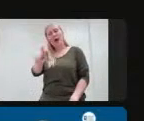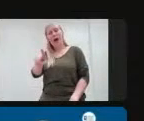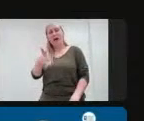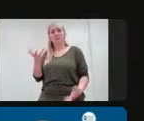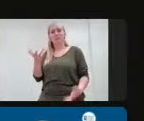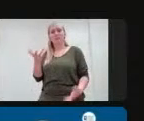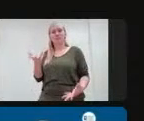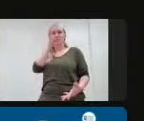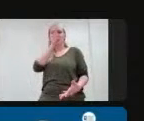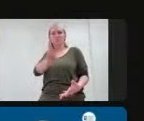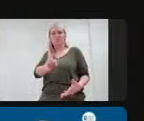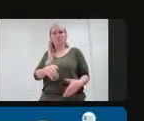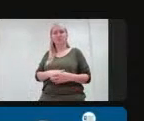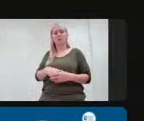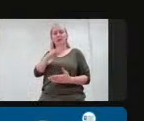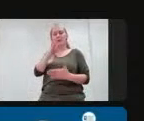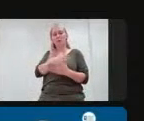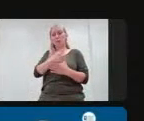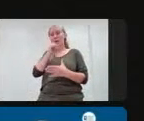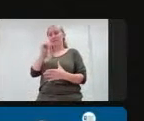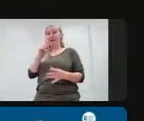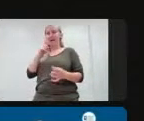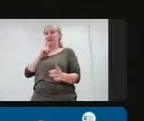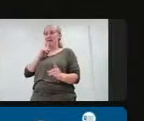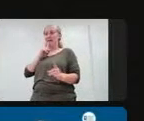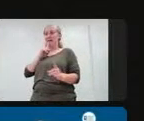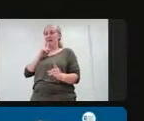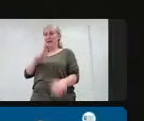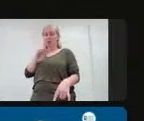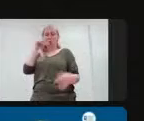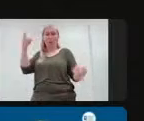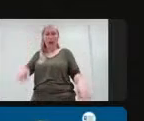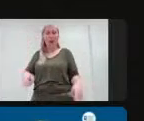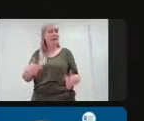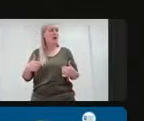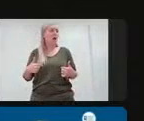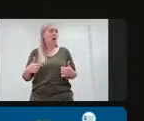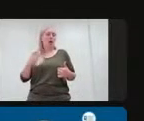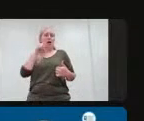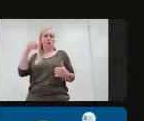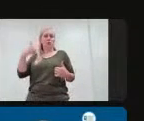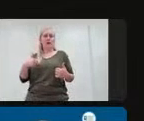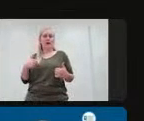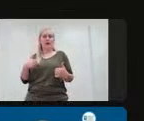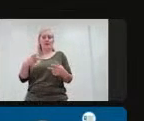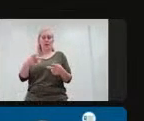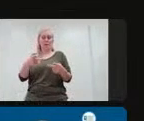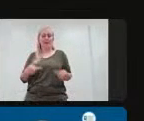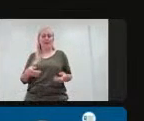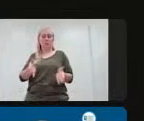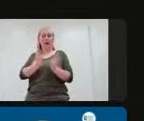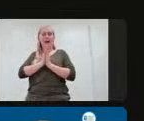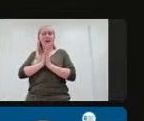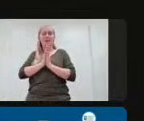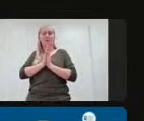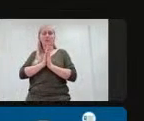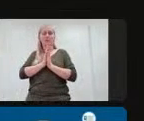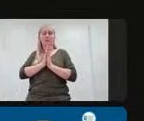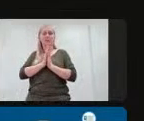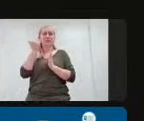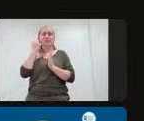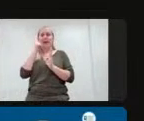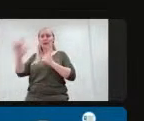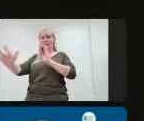in between, if we don't get an answer, I do not have any other place to ask. If I don't get